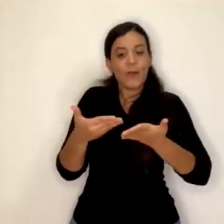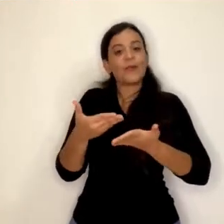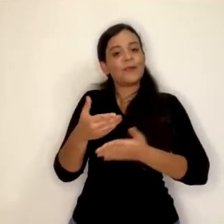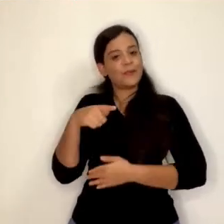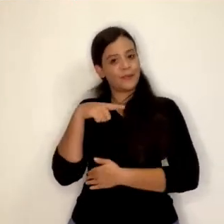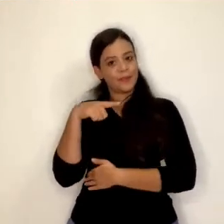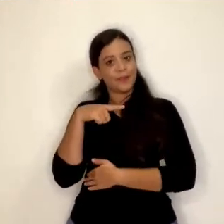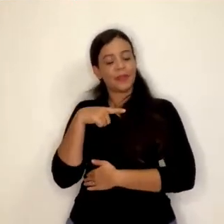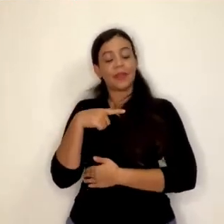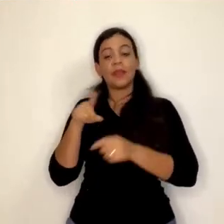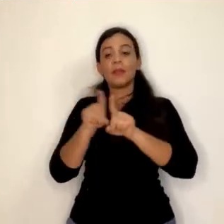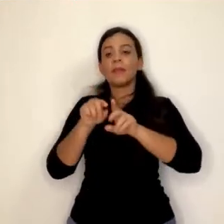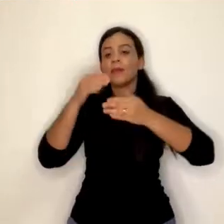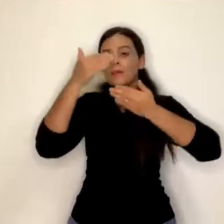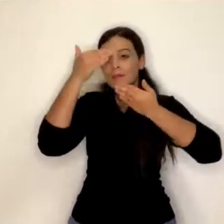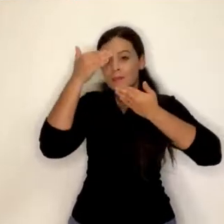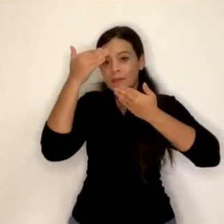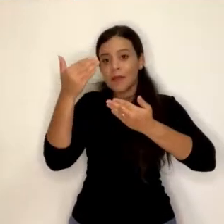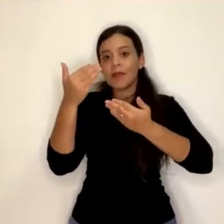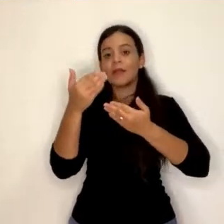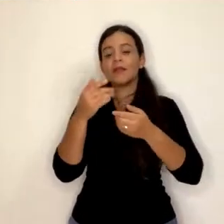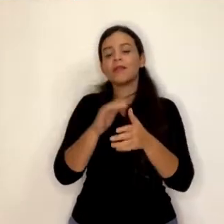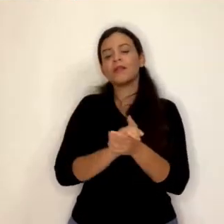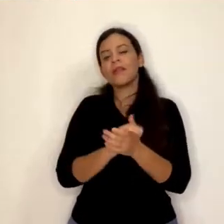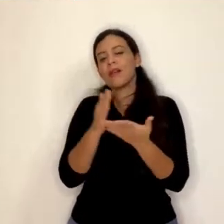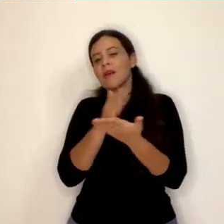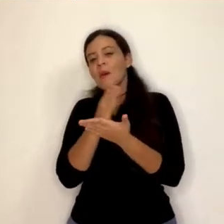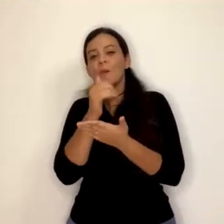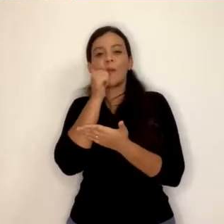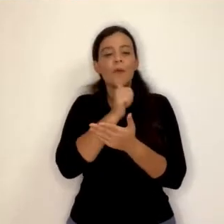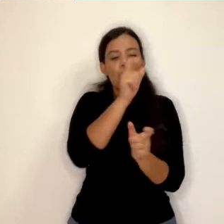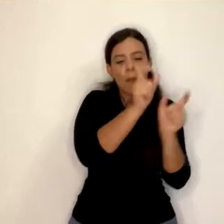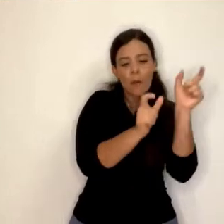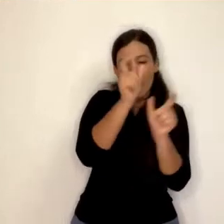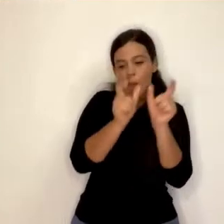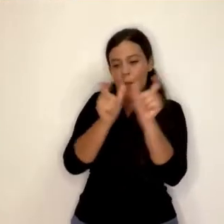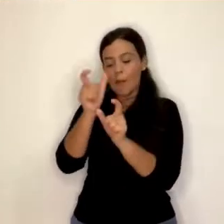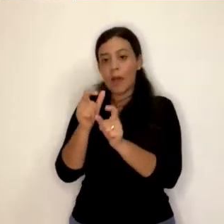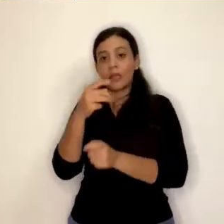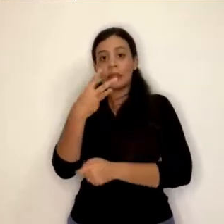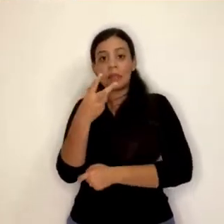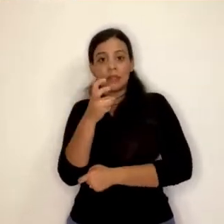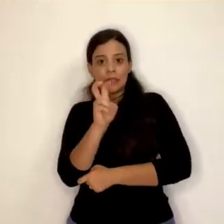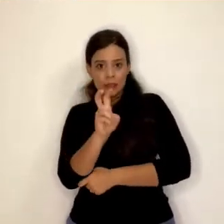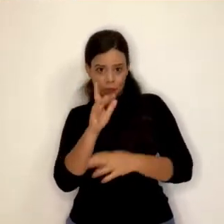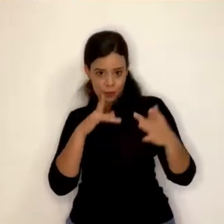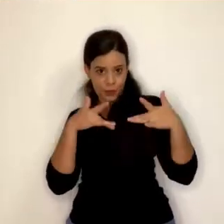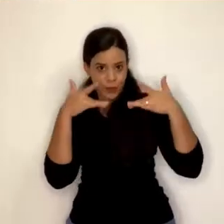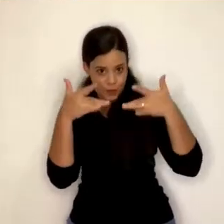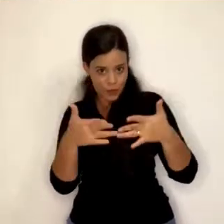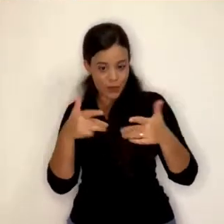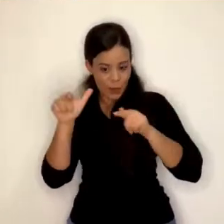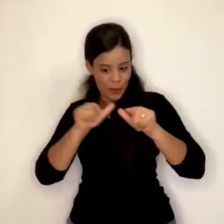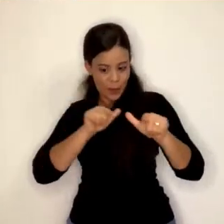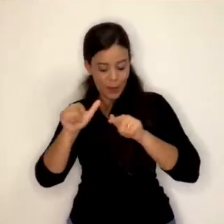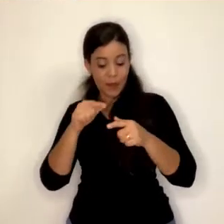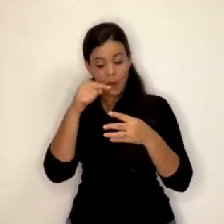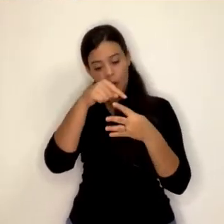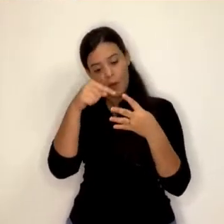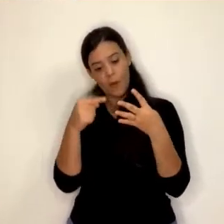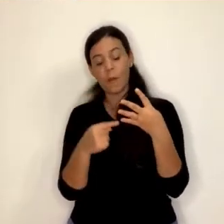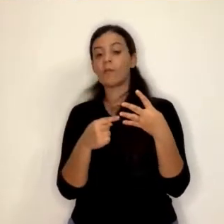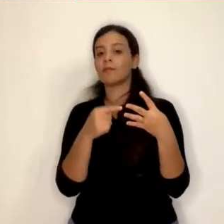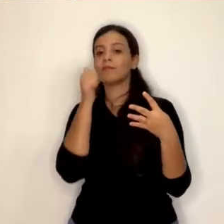provide continuity to this forum, and a special thank you to some women. Though we have 35